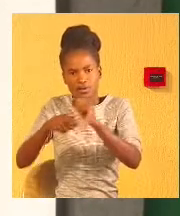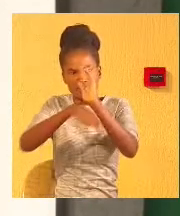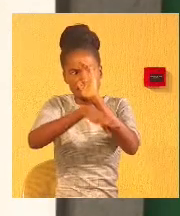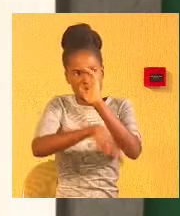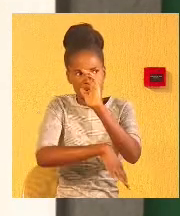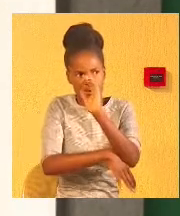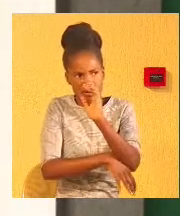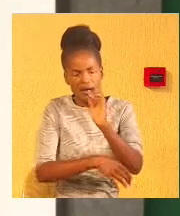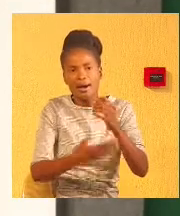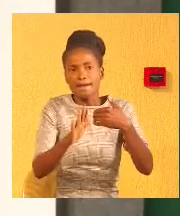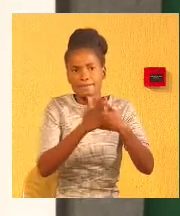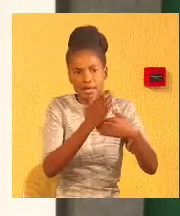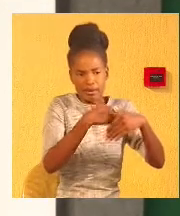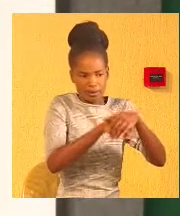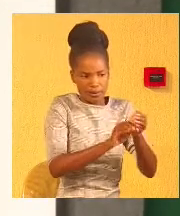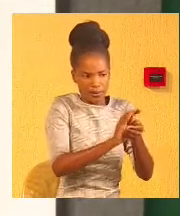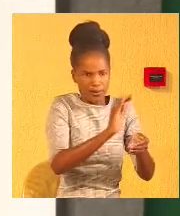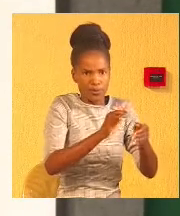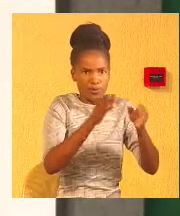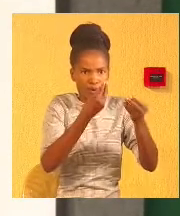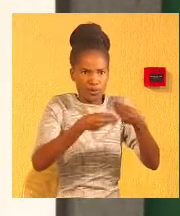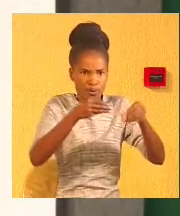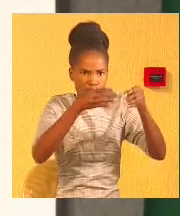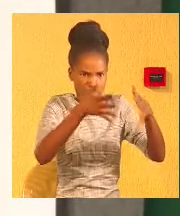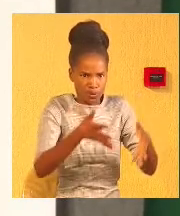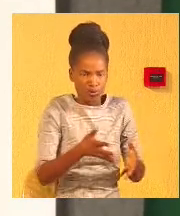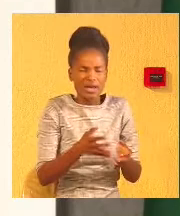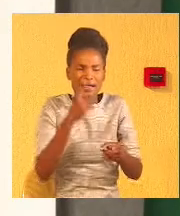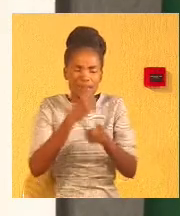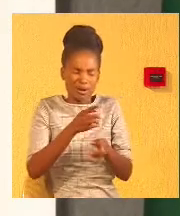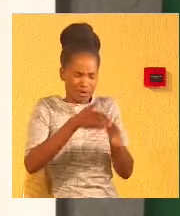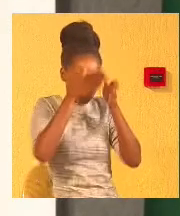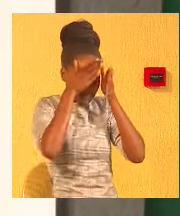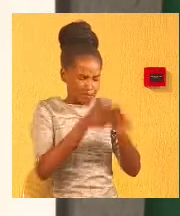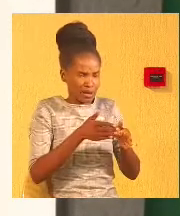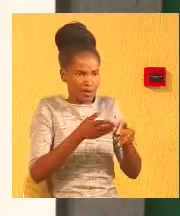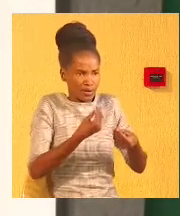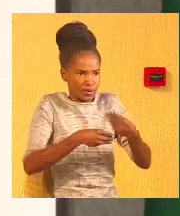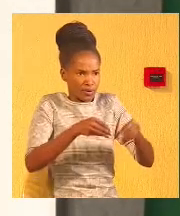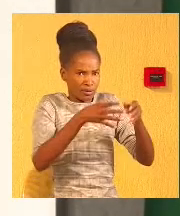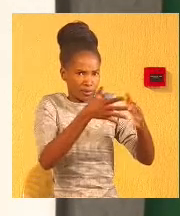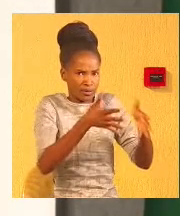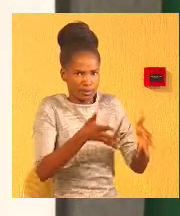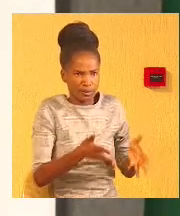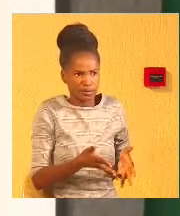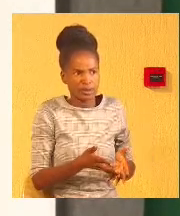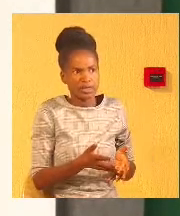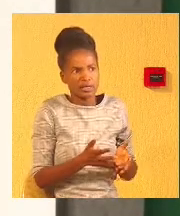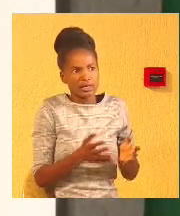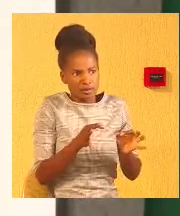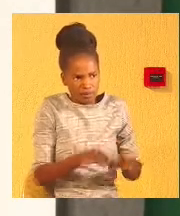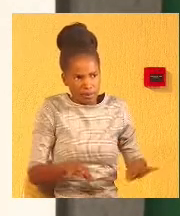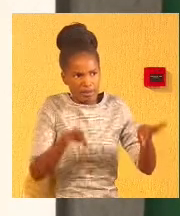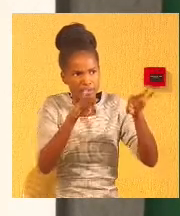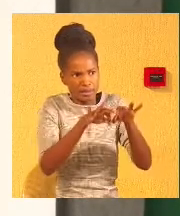are invested back in the rural economy. And this is where we need to grow. We need to turn this around and focus on primary agriculture, increase production. That